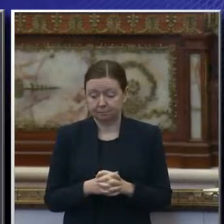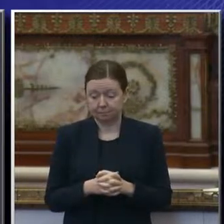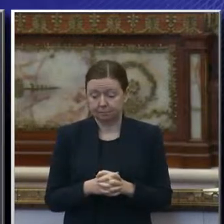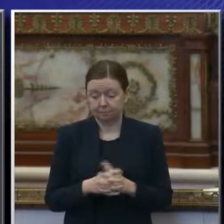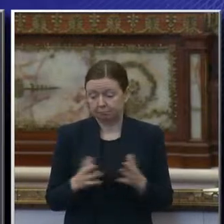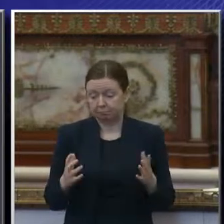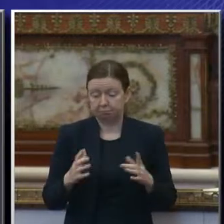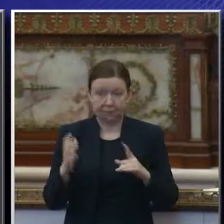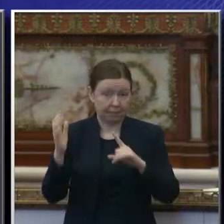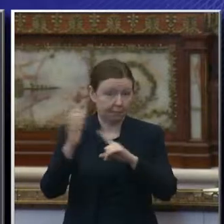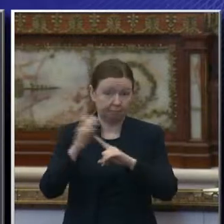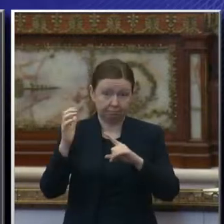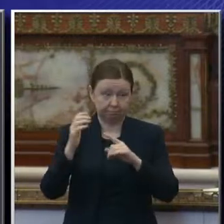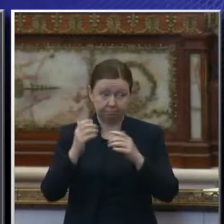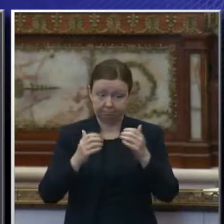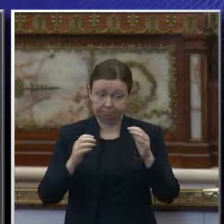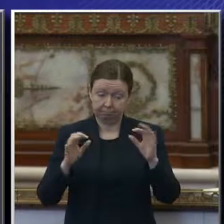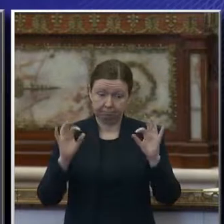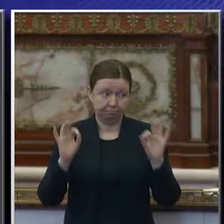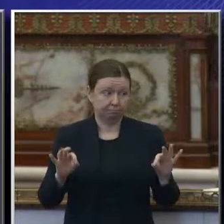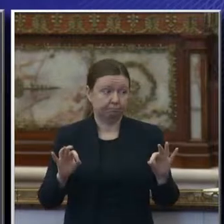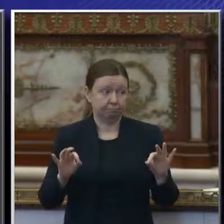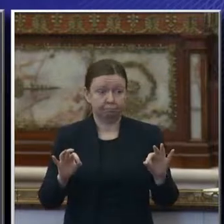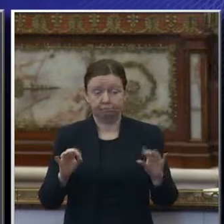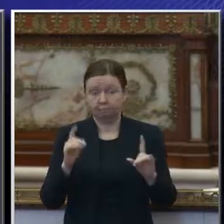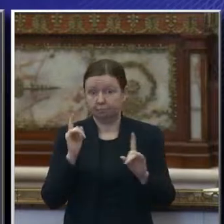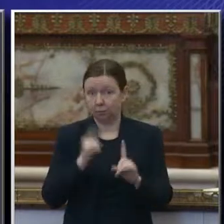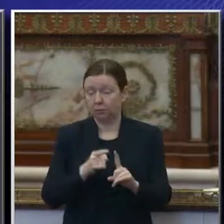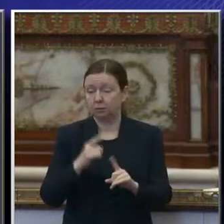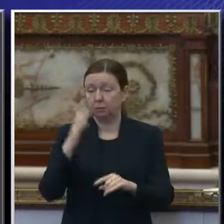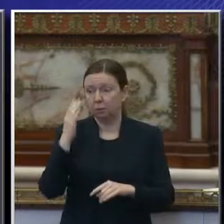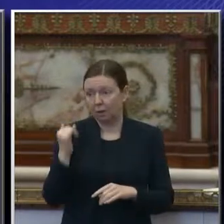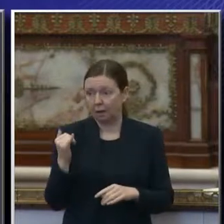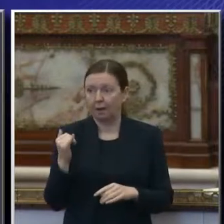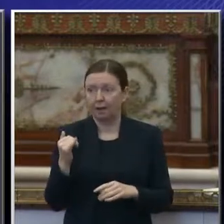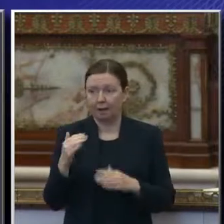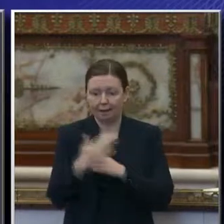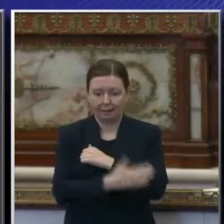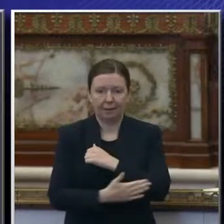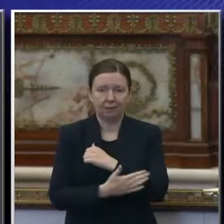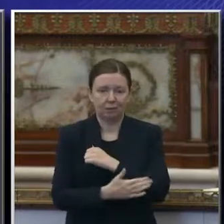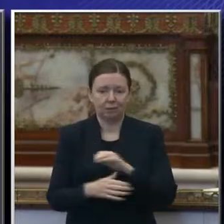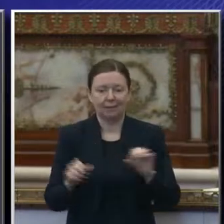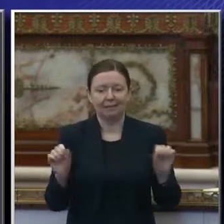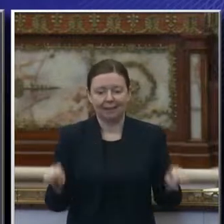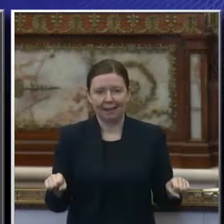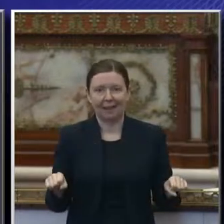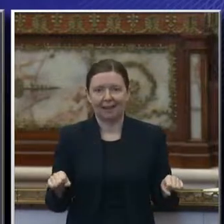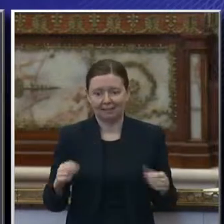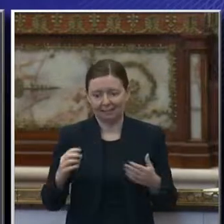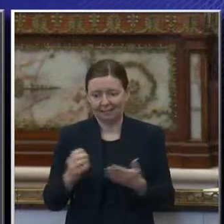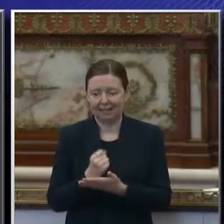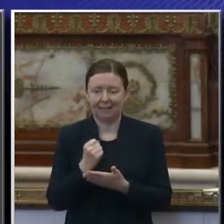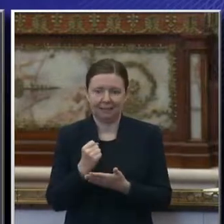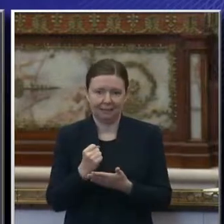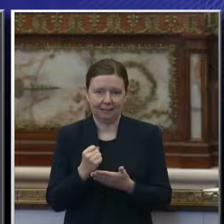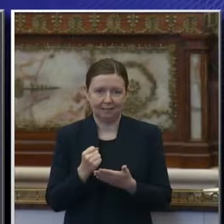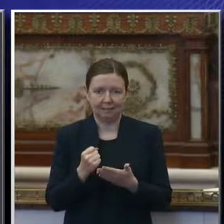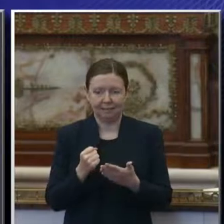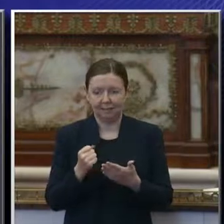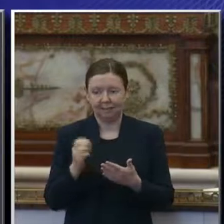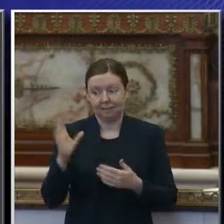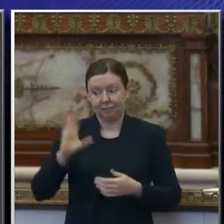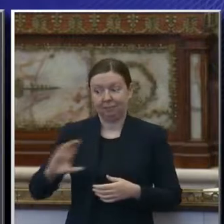is a top tier pointing to as to why the country can actually take